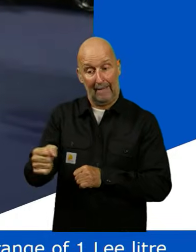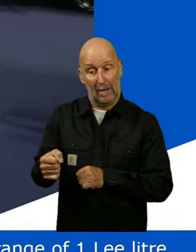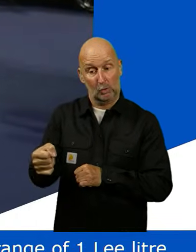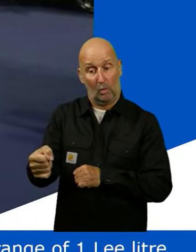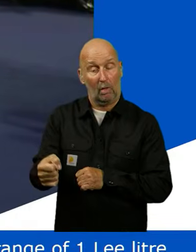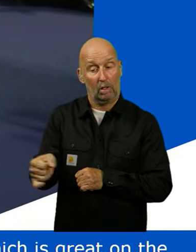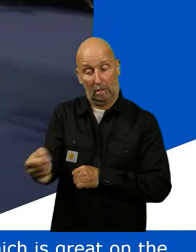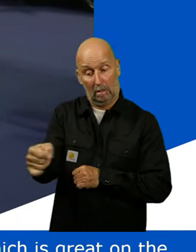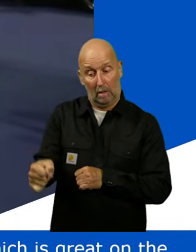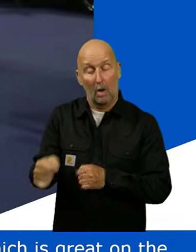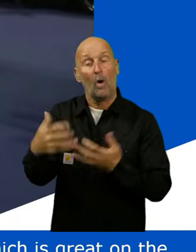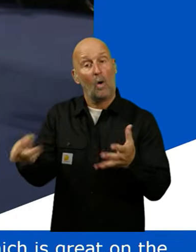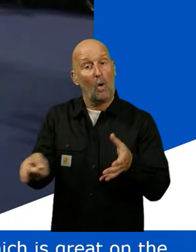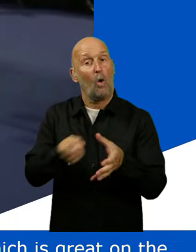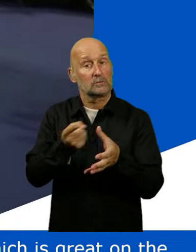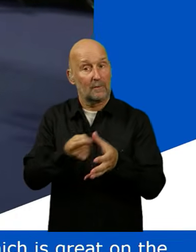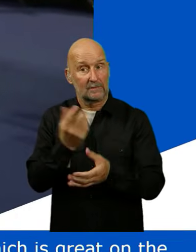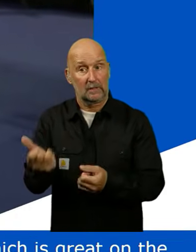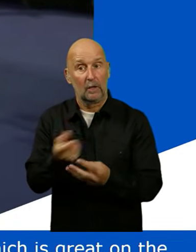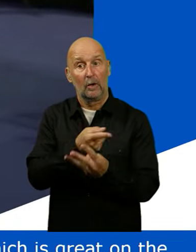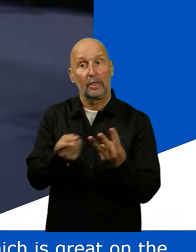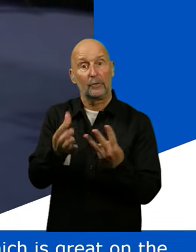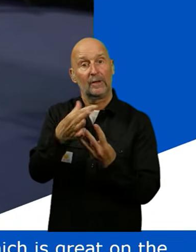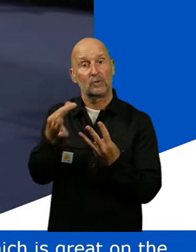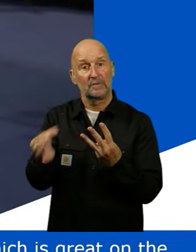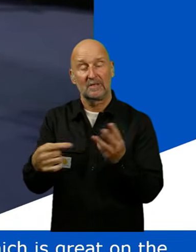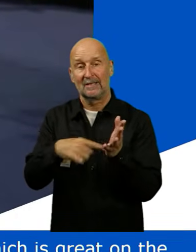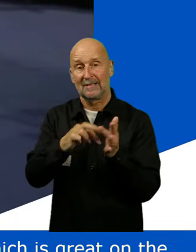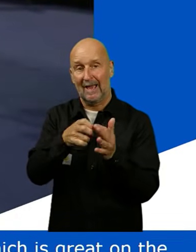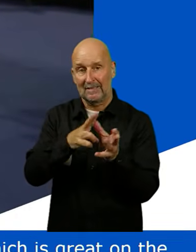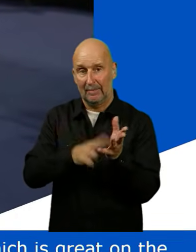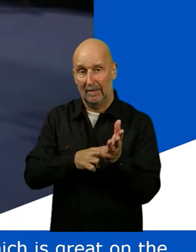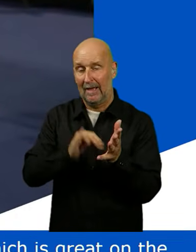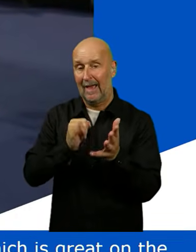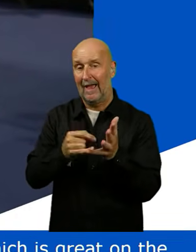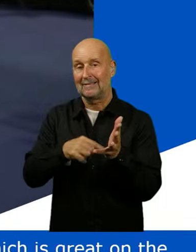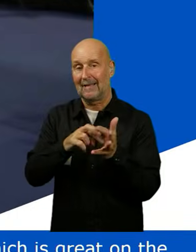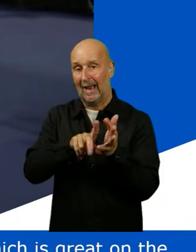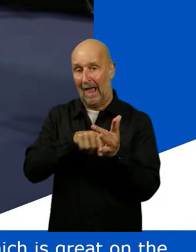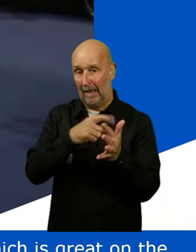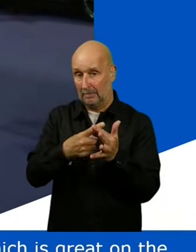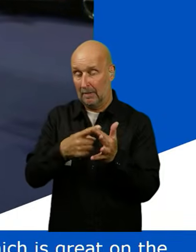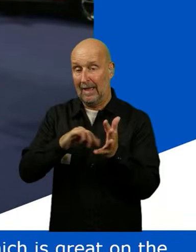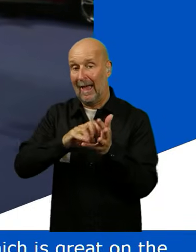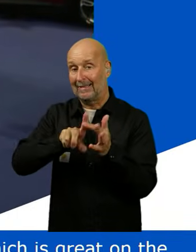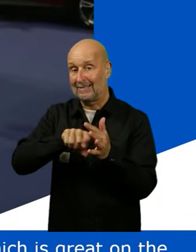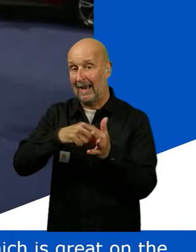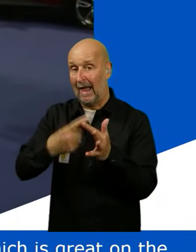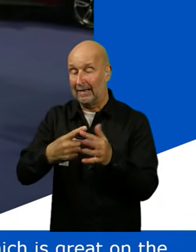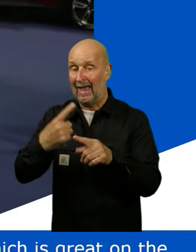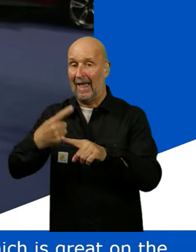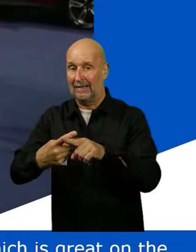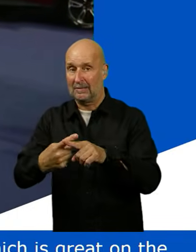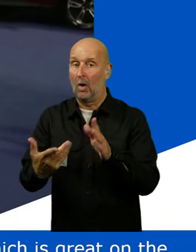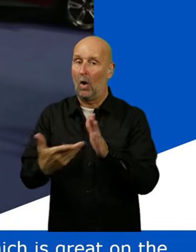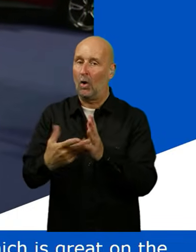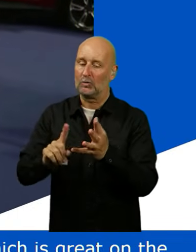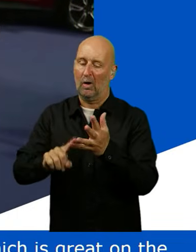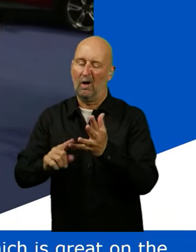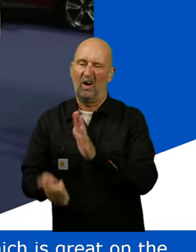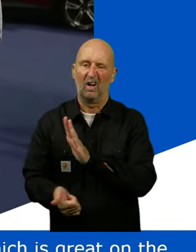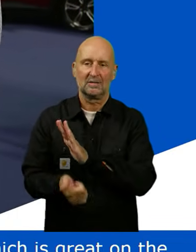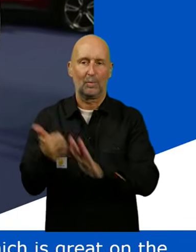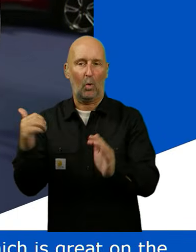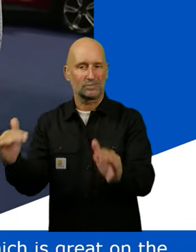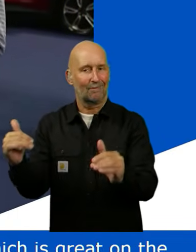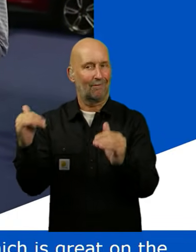or an automatic. There are 3 different trims: Titanium, ST Line or ST Line X, and there's also a sporty ST version at the top of the